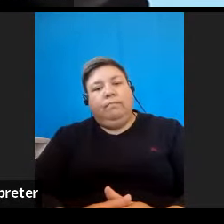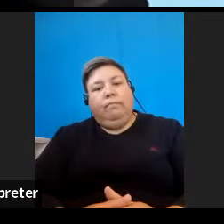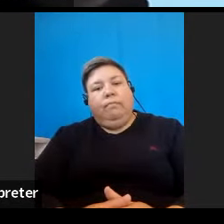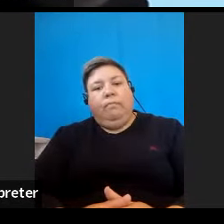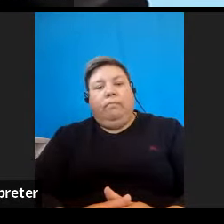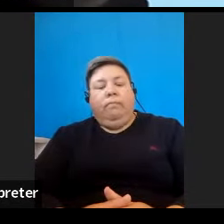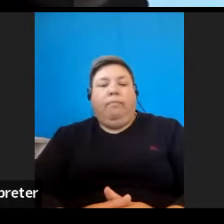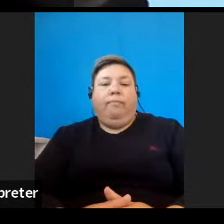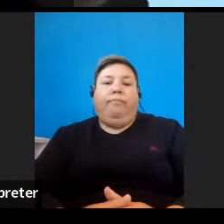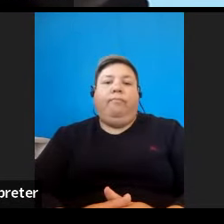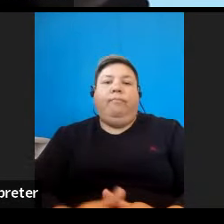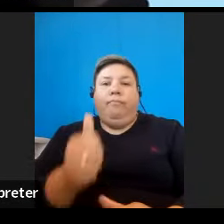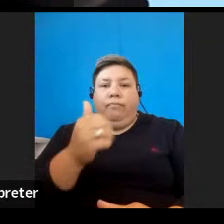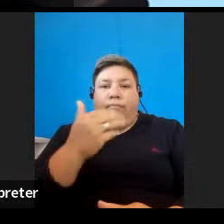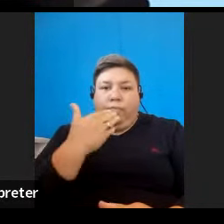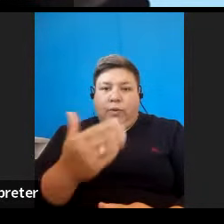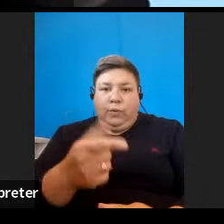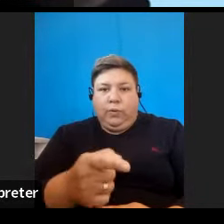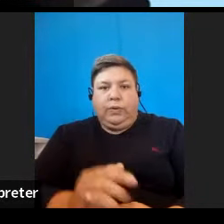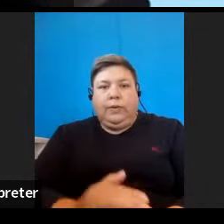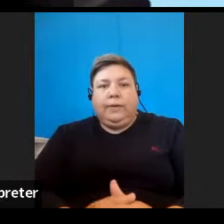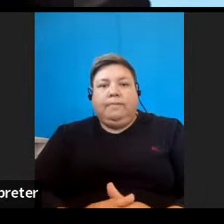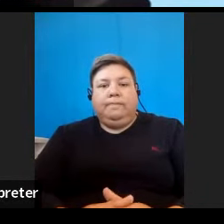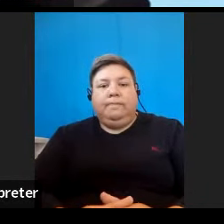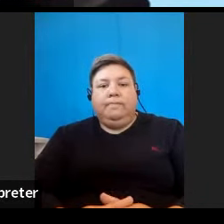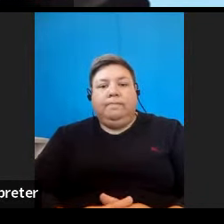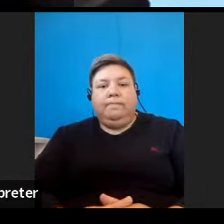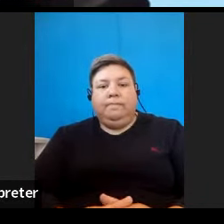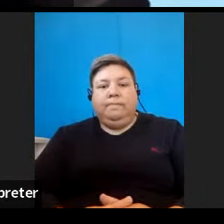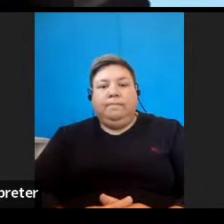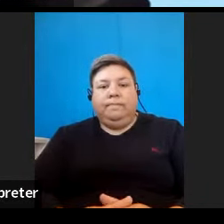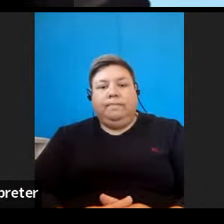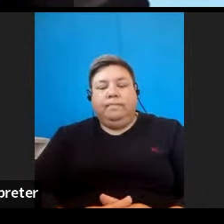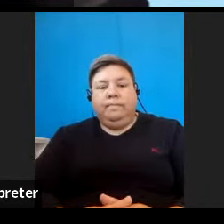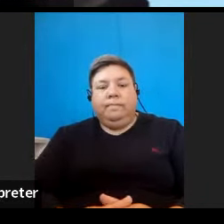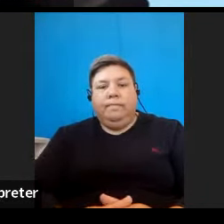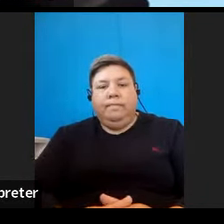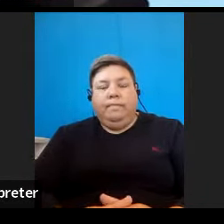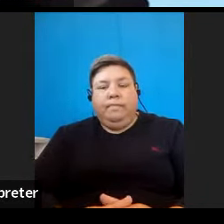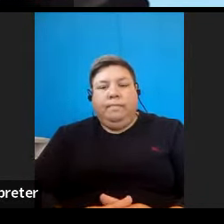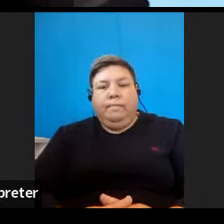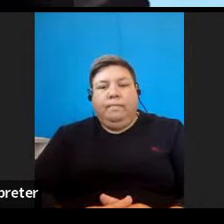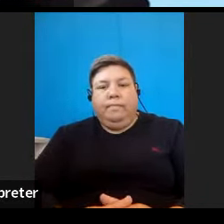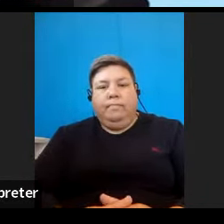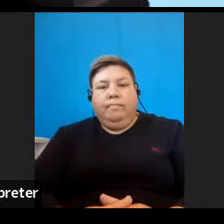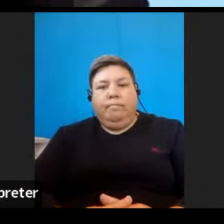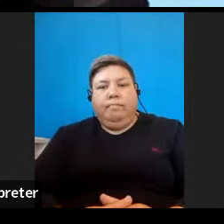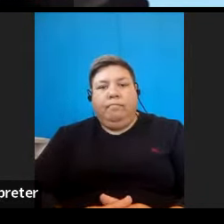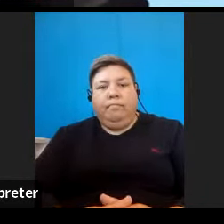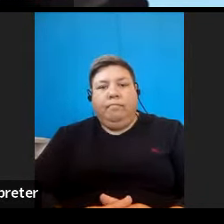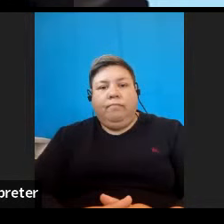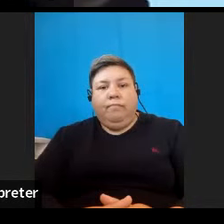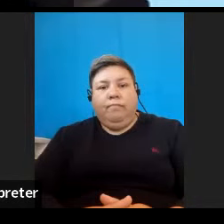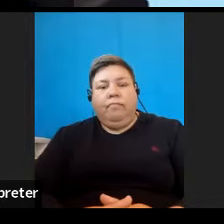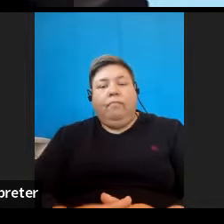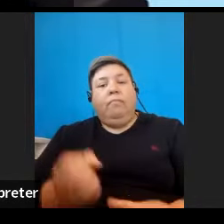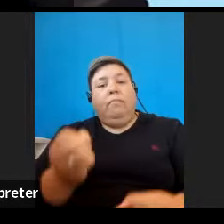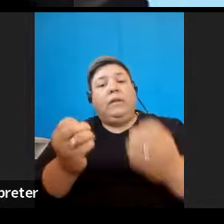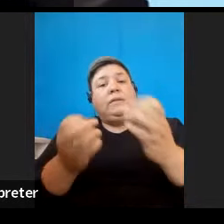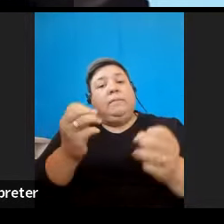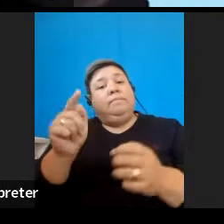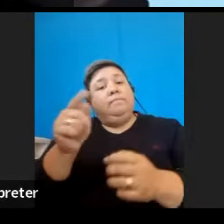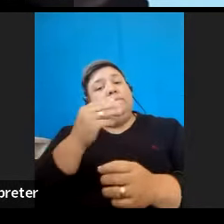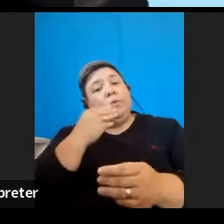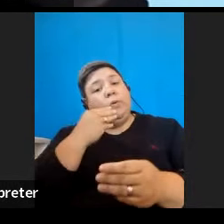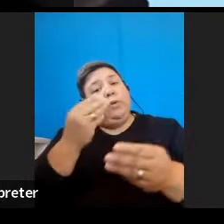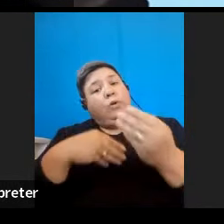Thank you very much, Jerry. You have covered it pretty well. And I encourage that to some of the traders who